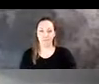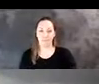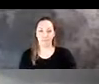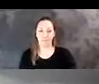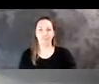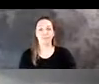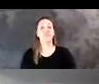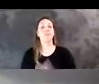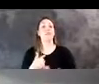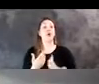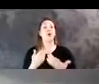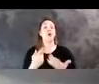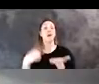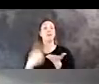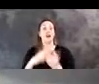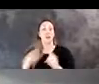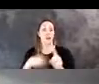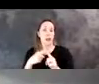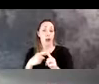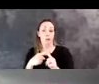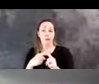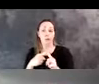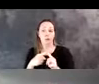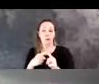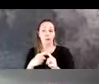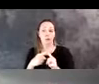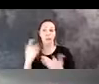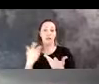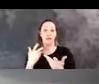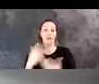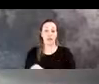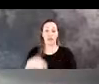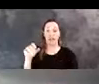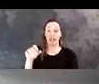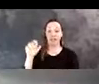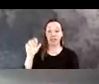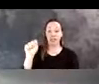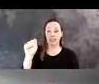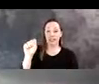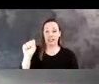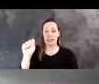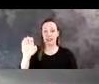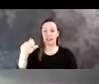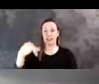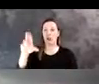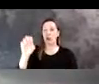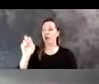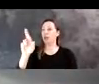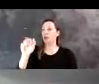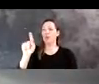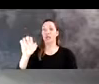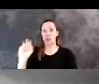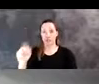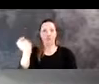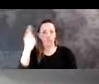All right, so talking a little bit about the sequestration part of these solutions. So keeping forests